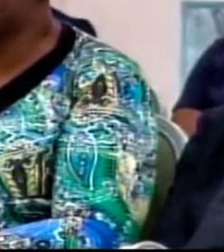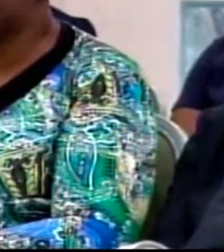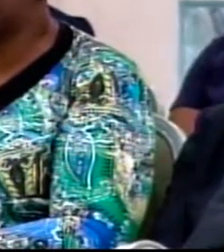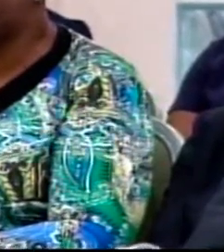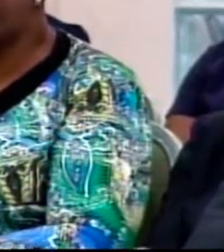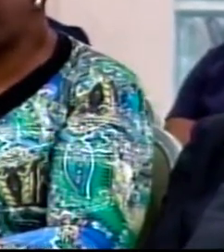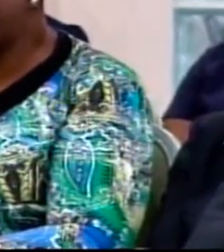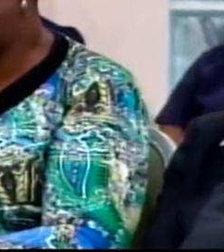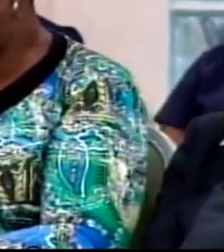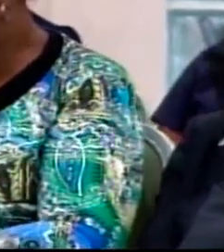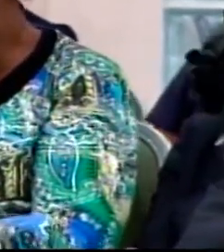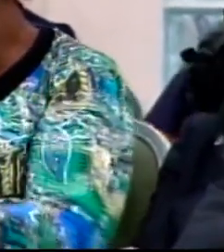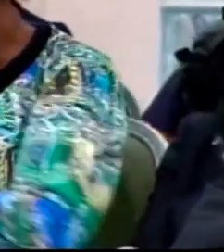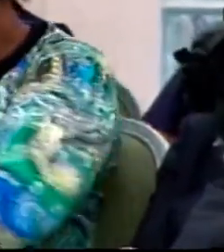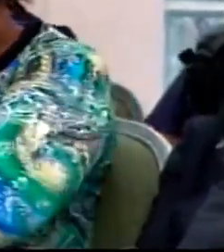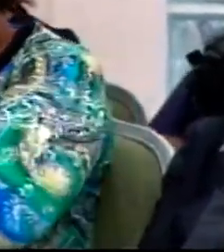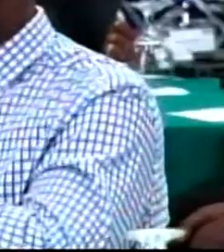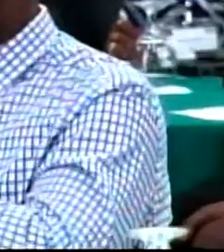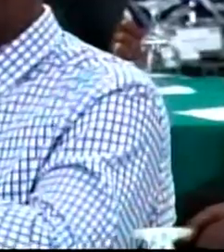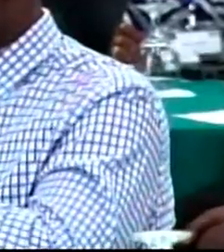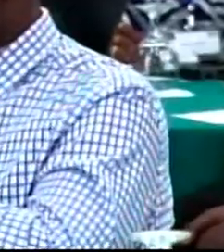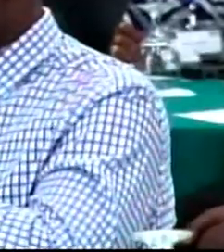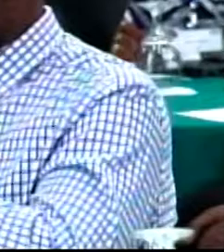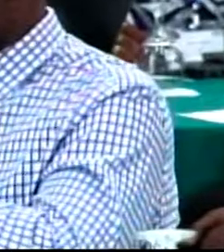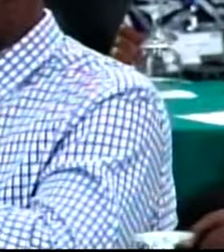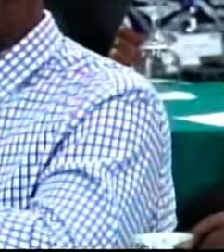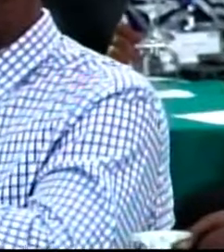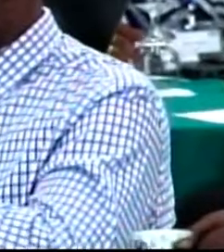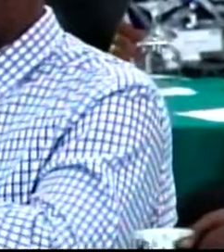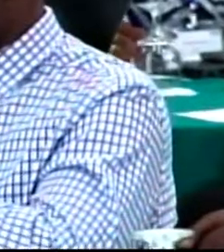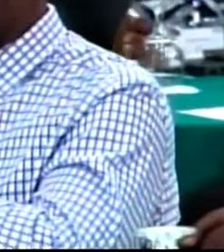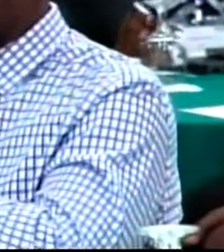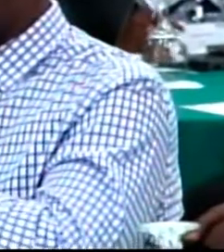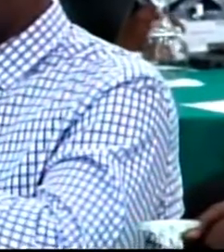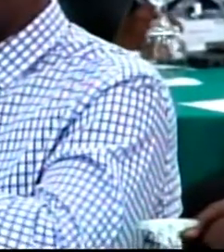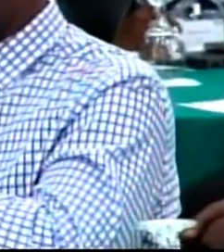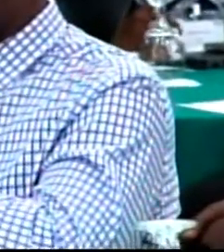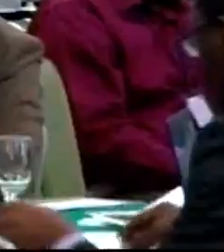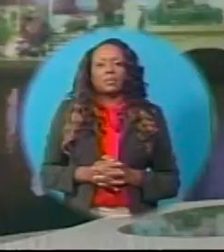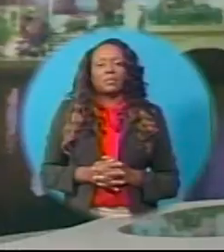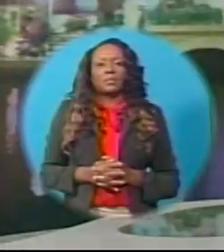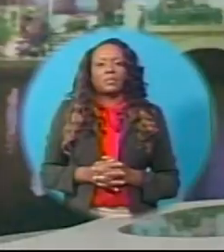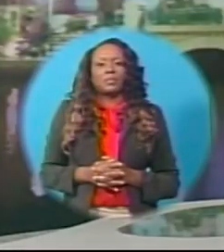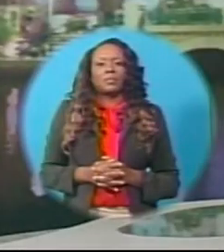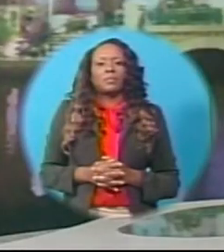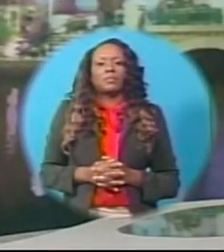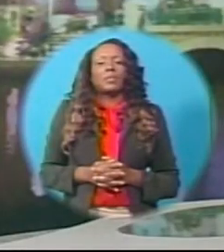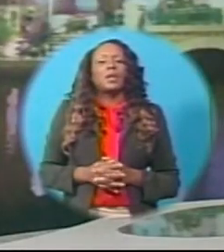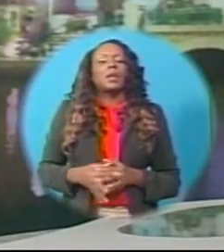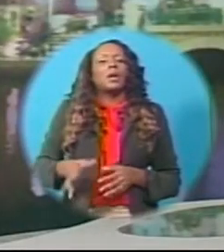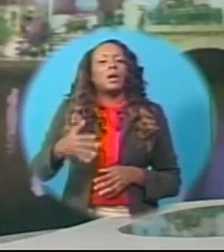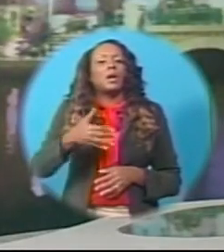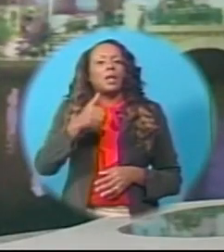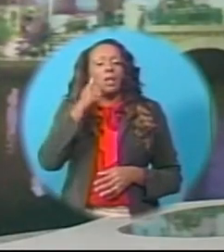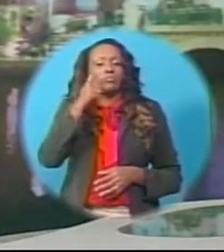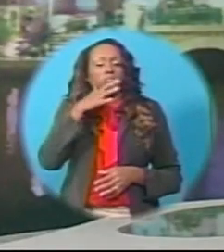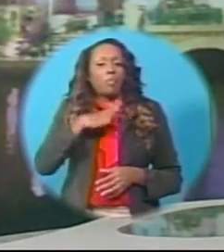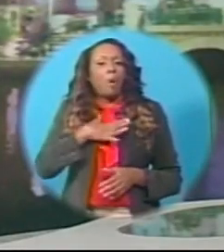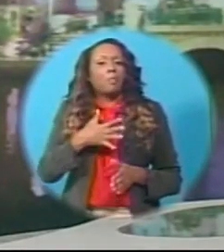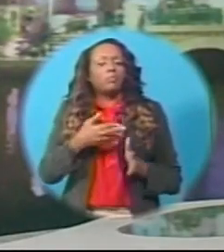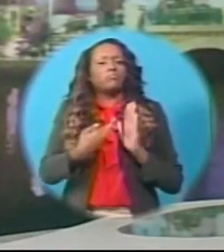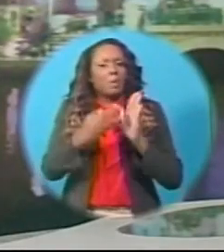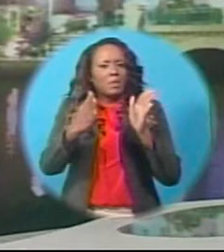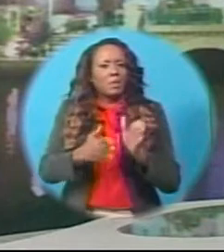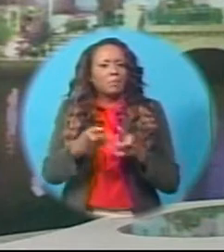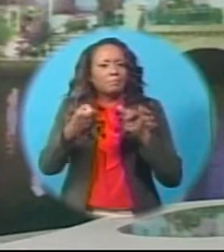HACCP certification. She also disclosed that a comprehensive legislative framework is now being reviewed at the CARICOM level, and